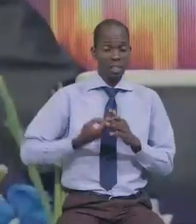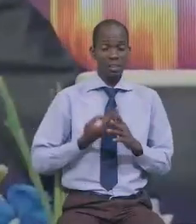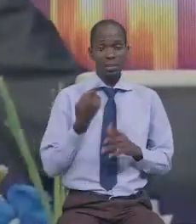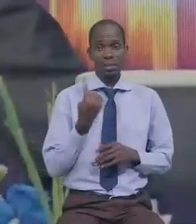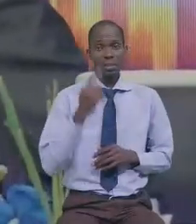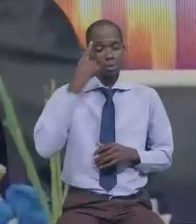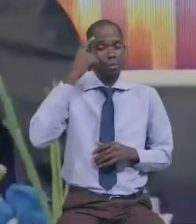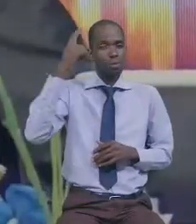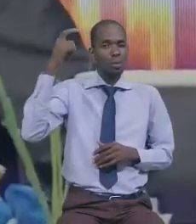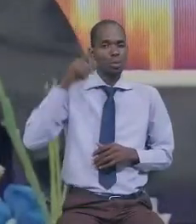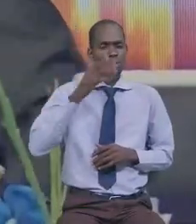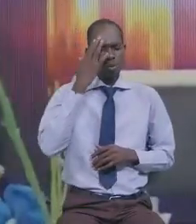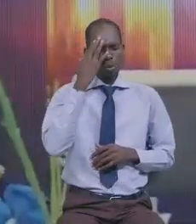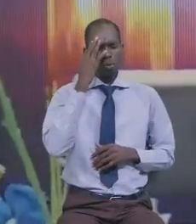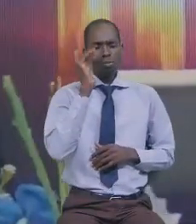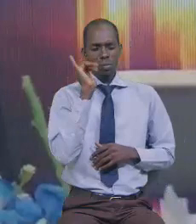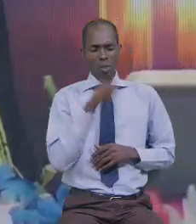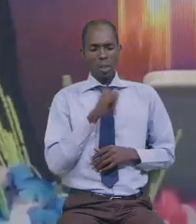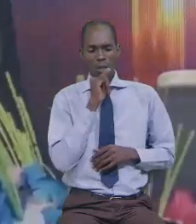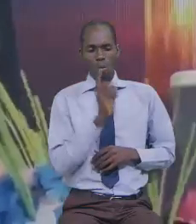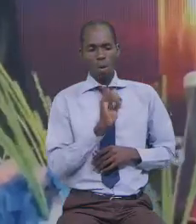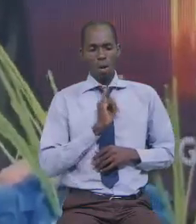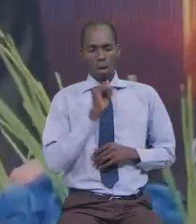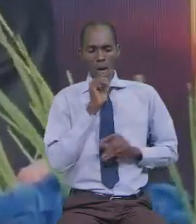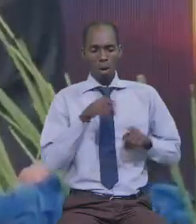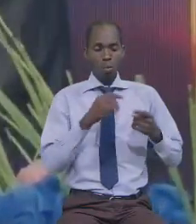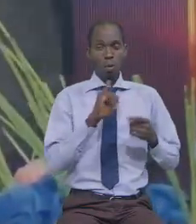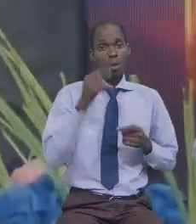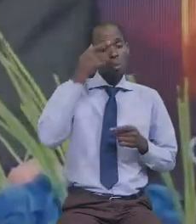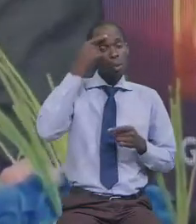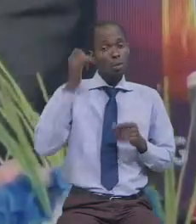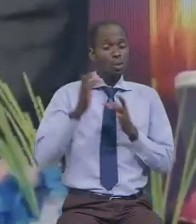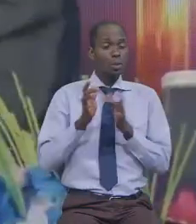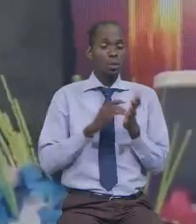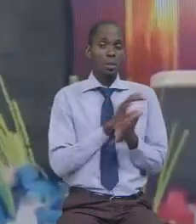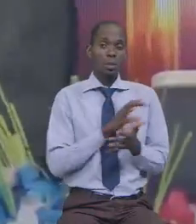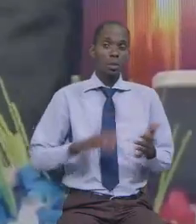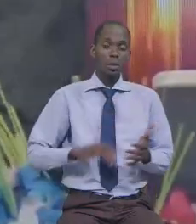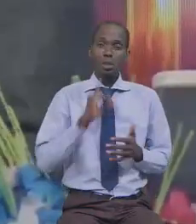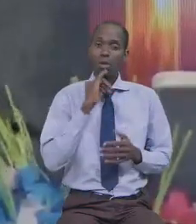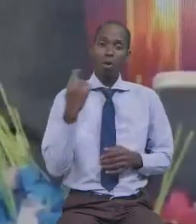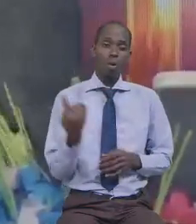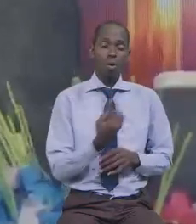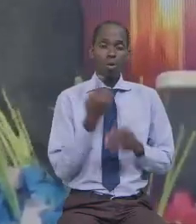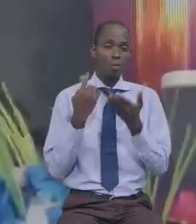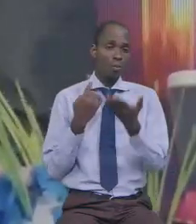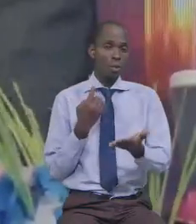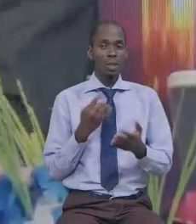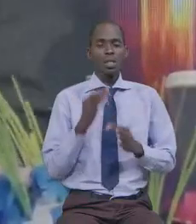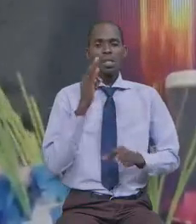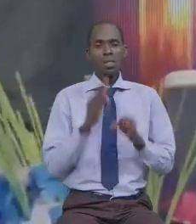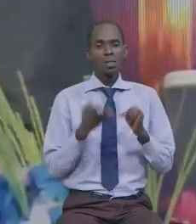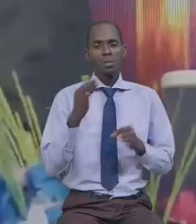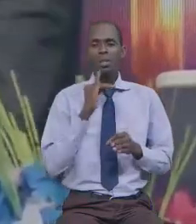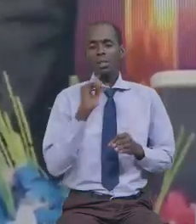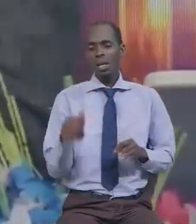that's where I am going. And because Jesus Christ is always there, if there's any hurdle, if there's